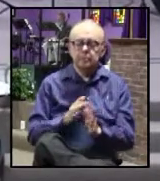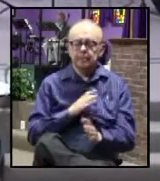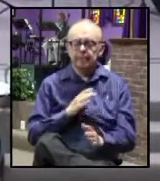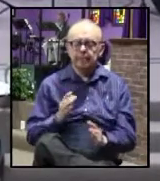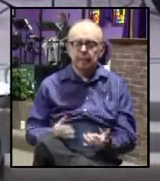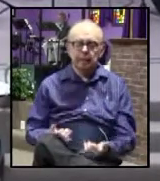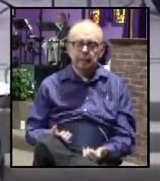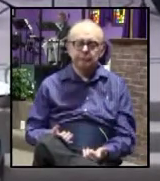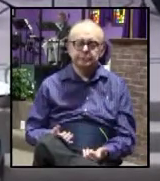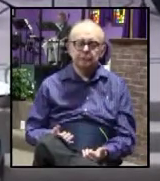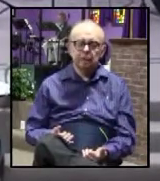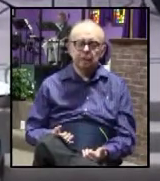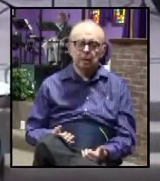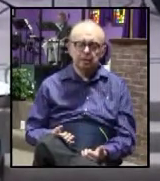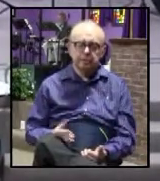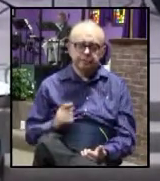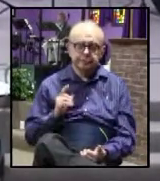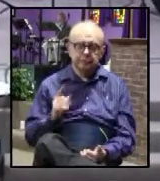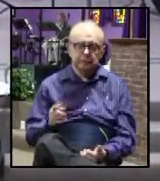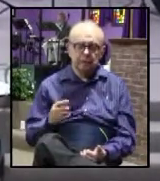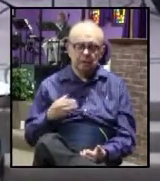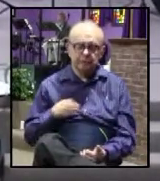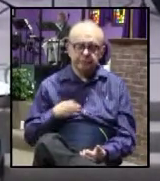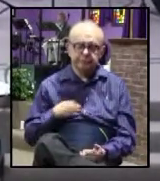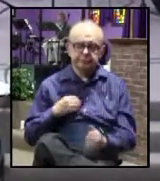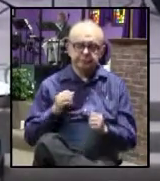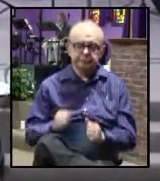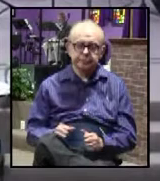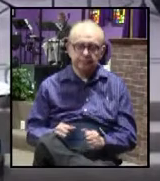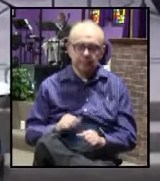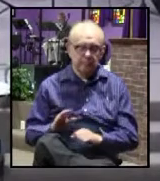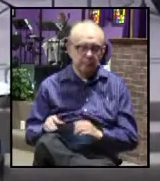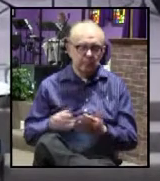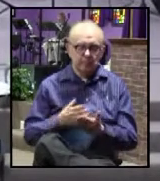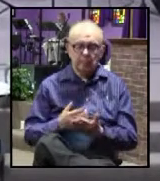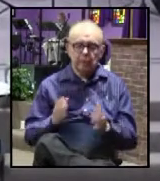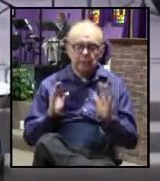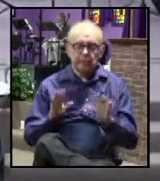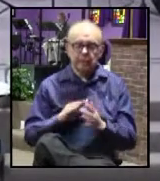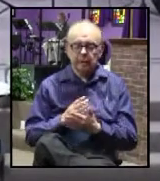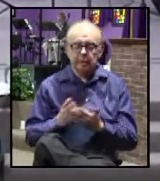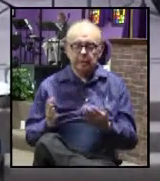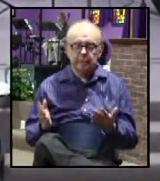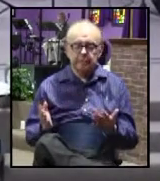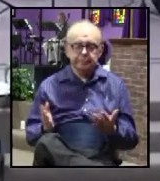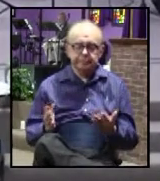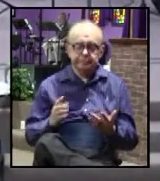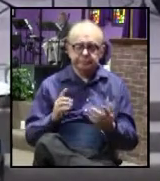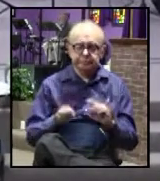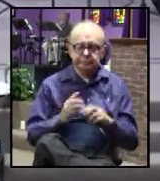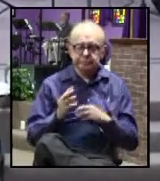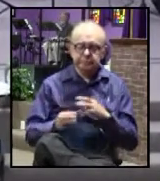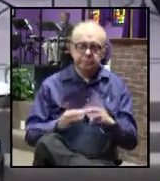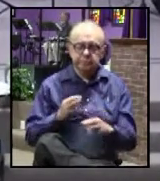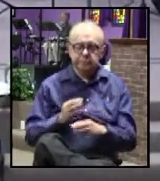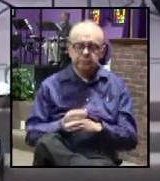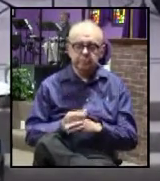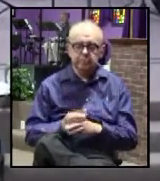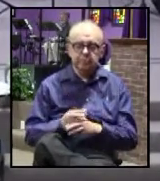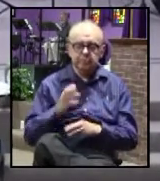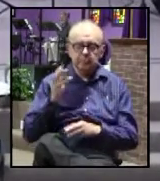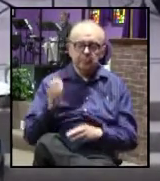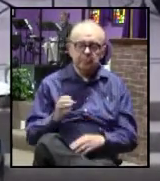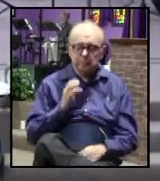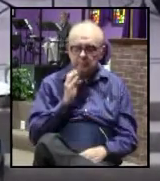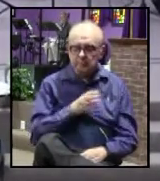Christ here today. You have the ability to do these great things, to change the world. As Pastor Chuck